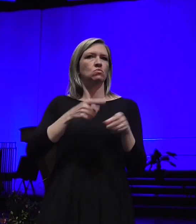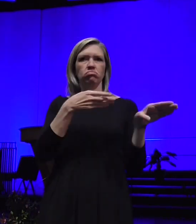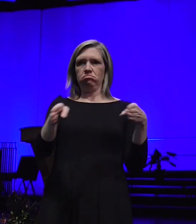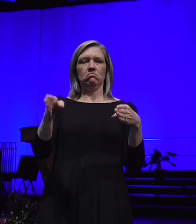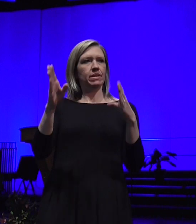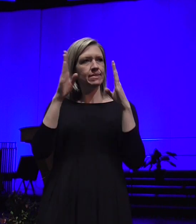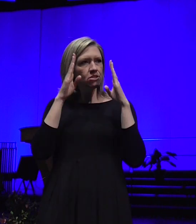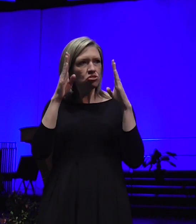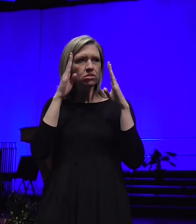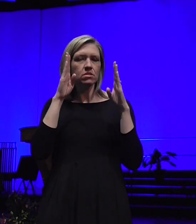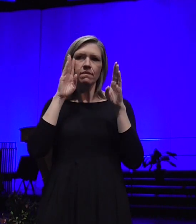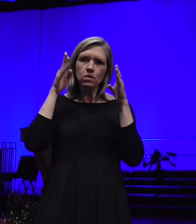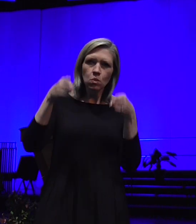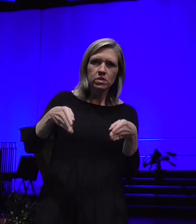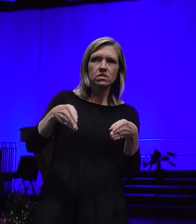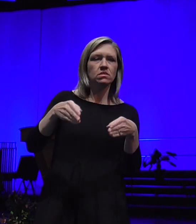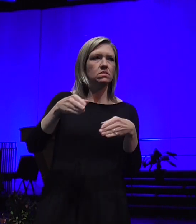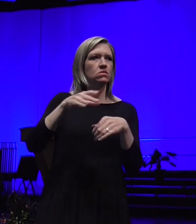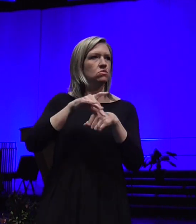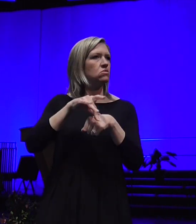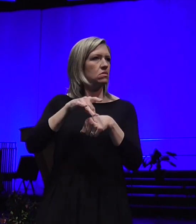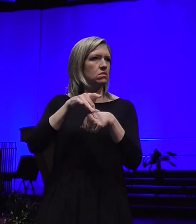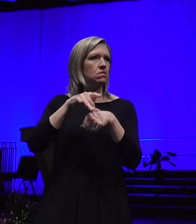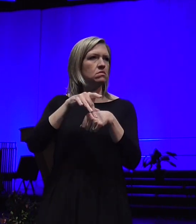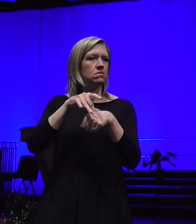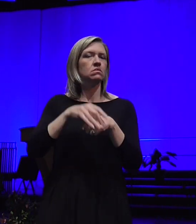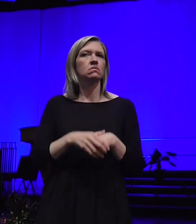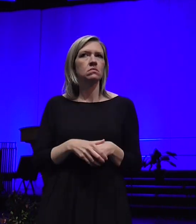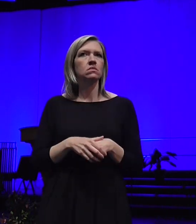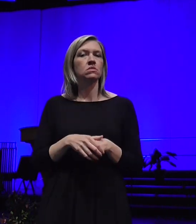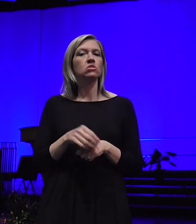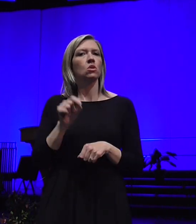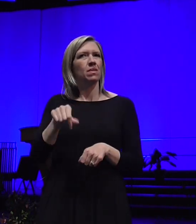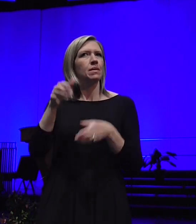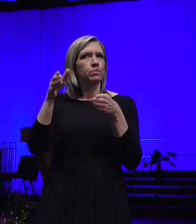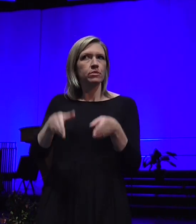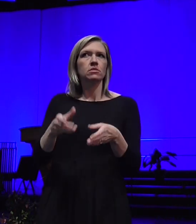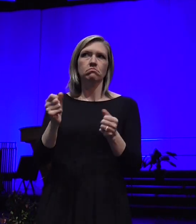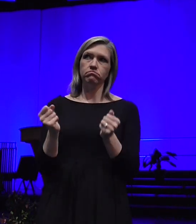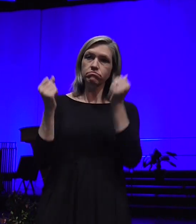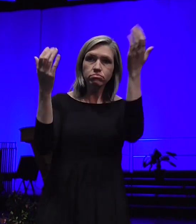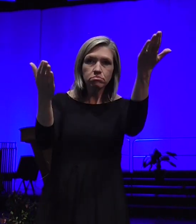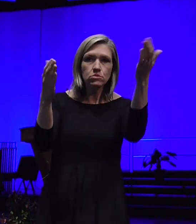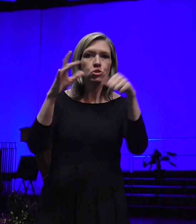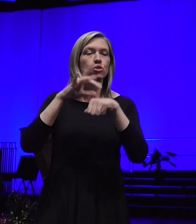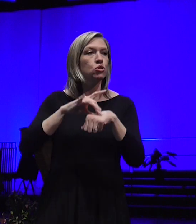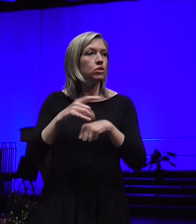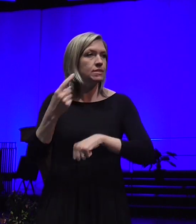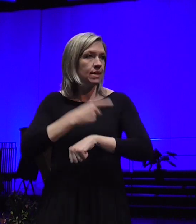and some focus to the earth, and so he proposed Earth Day.